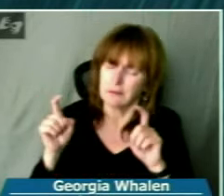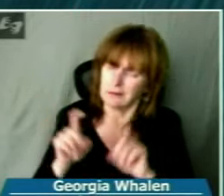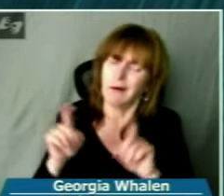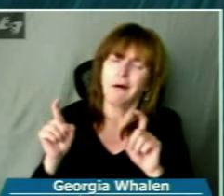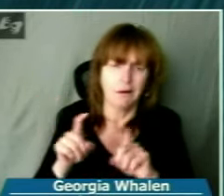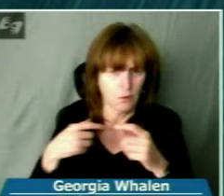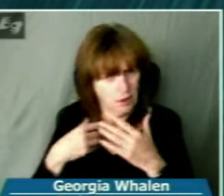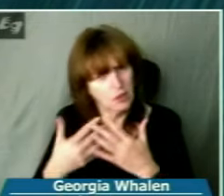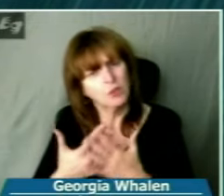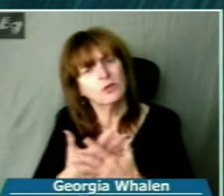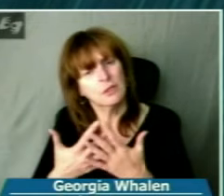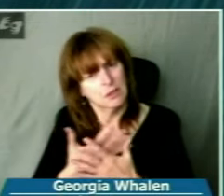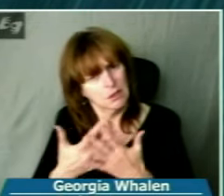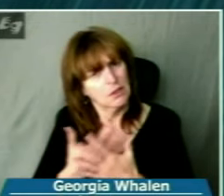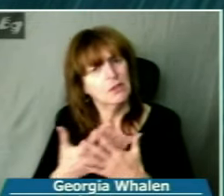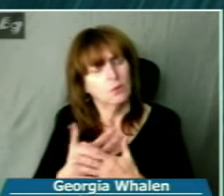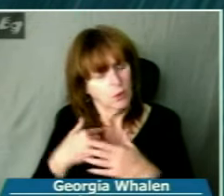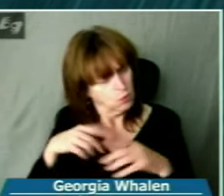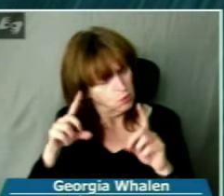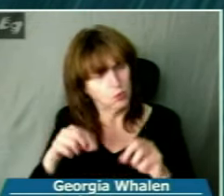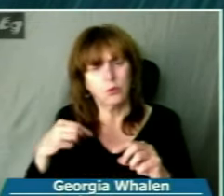important